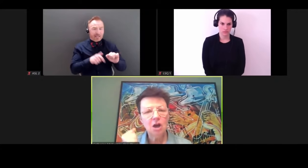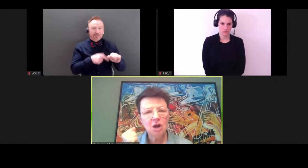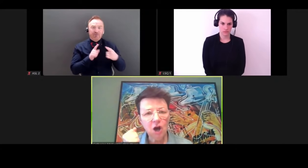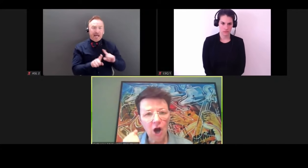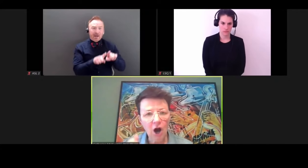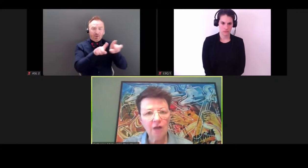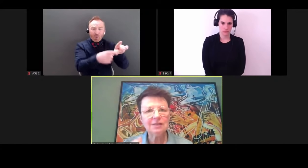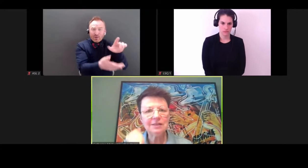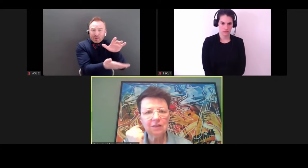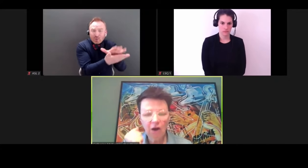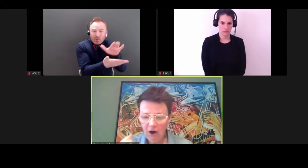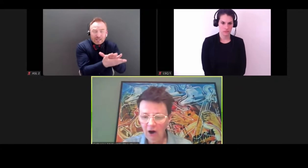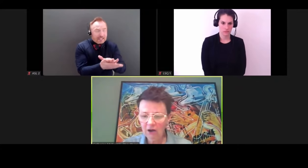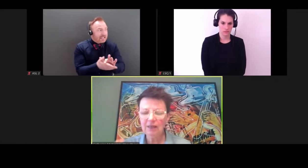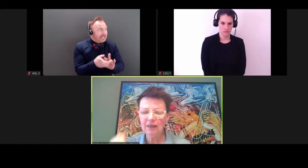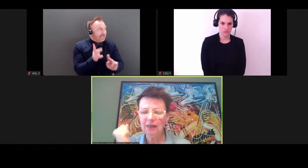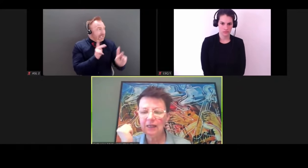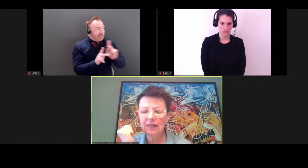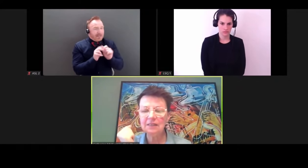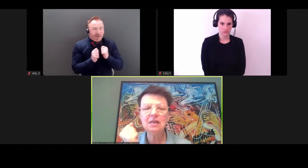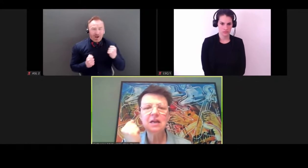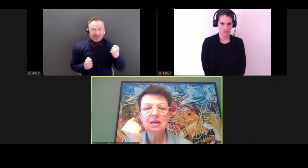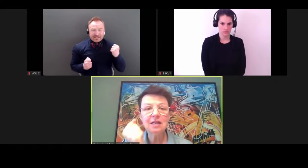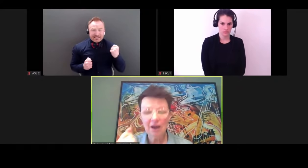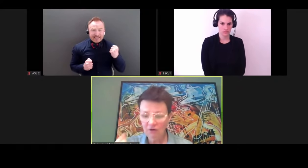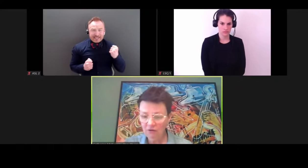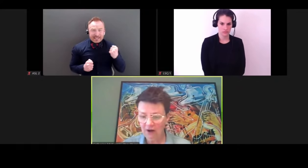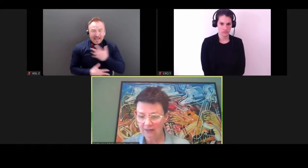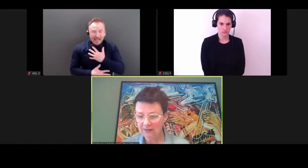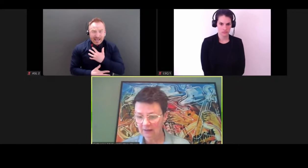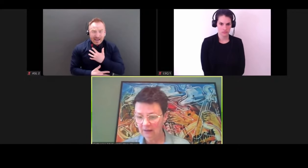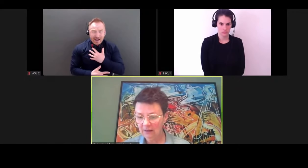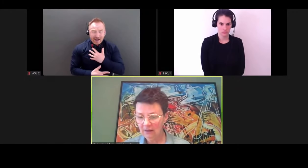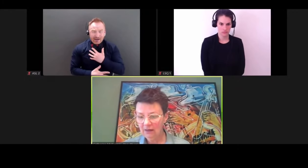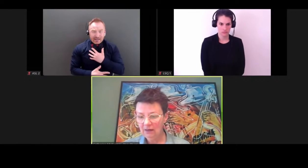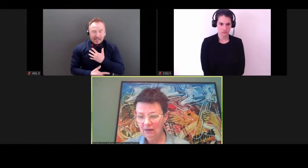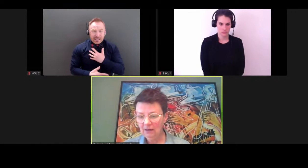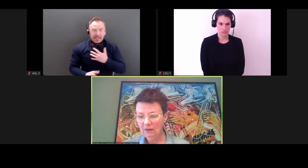It's constant honking. It is terrorizing.